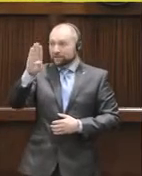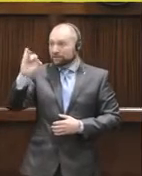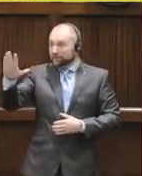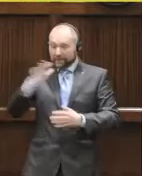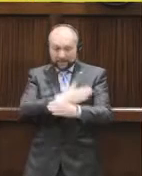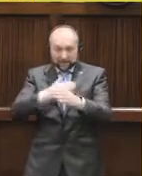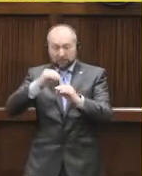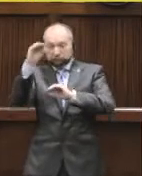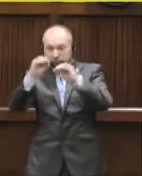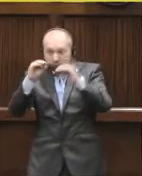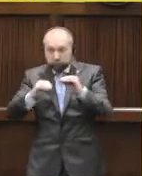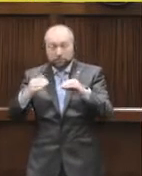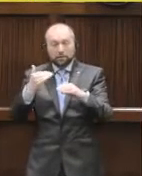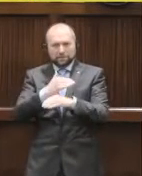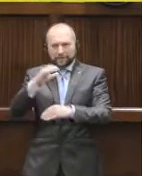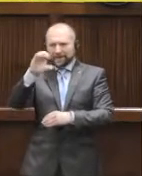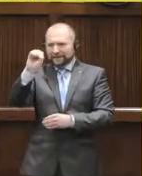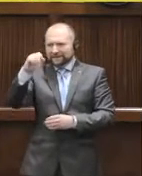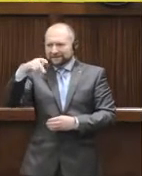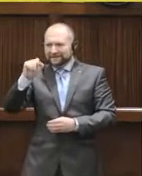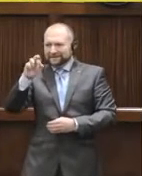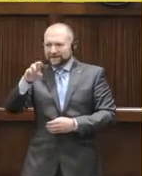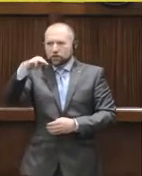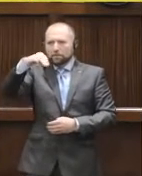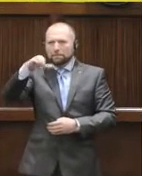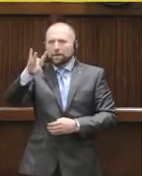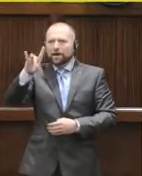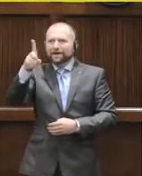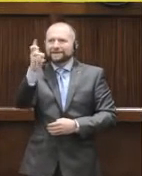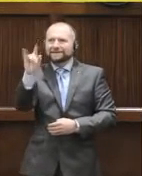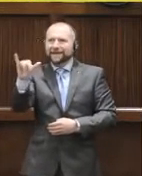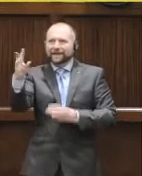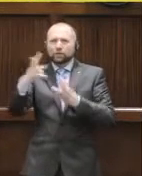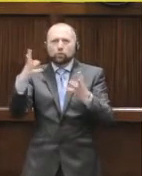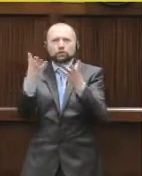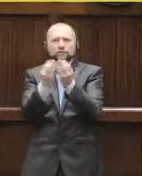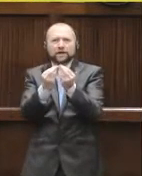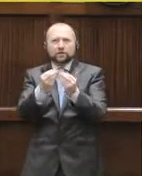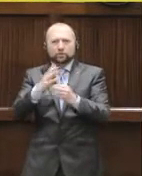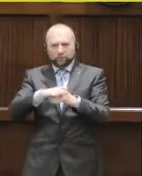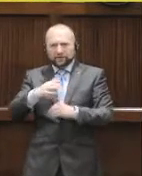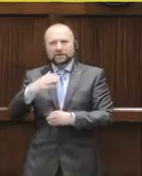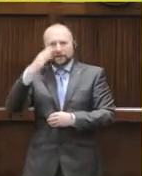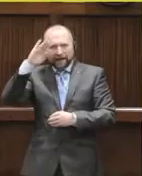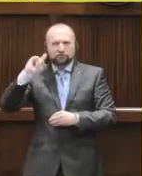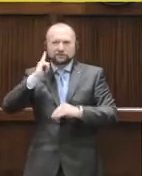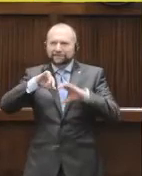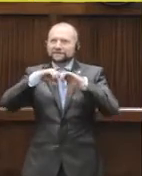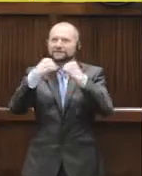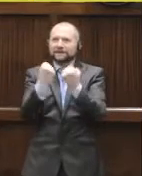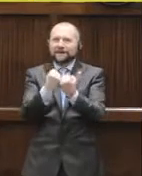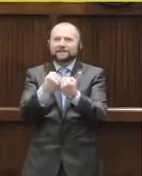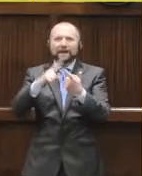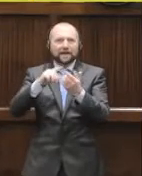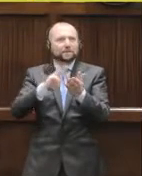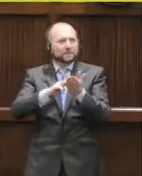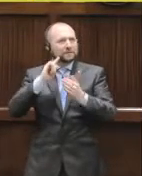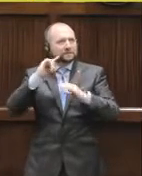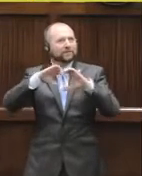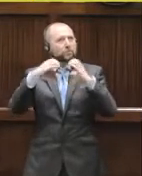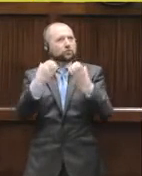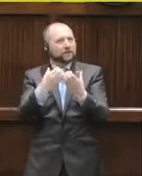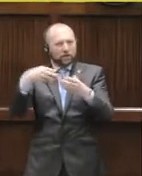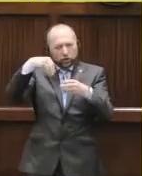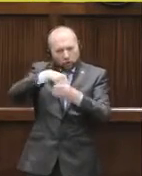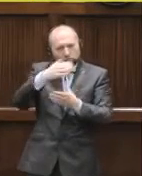Daly, working with the Irish Deaf Society, including members of the deaf community and indeed some of them from my own county of